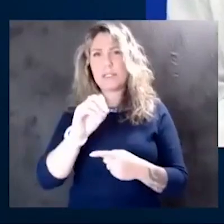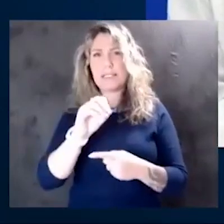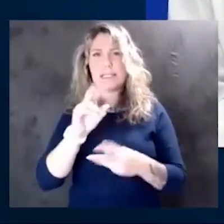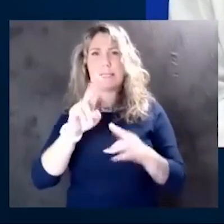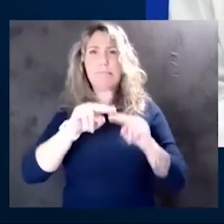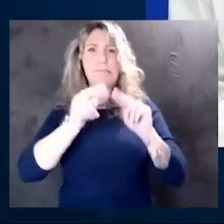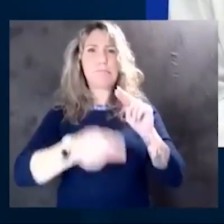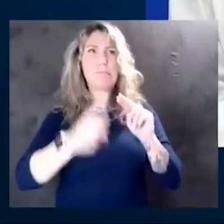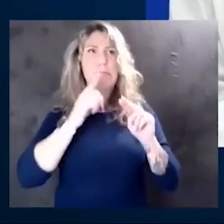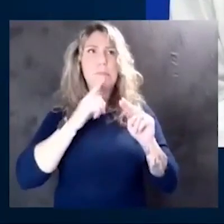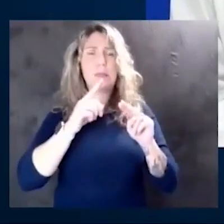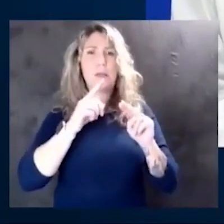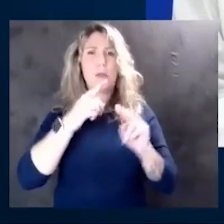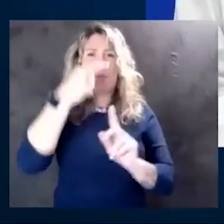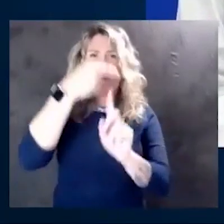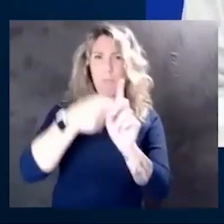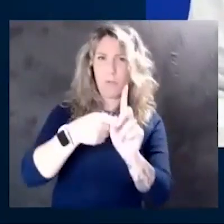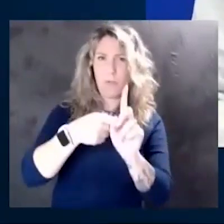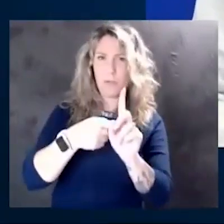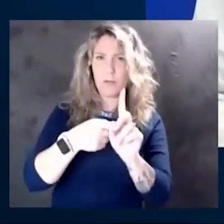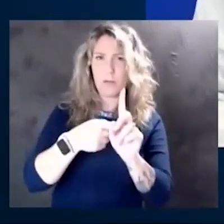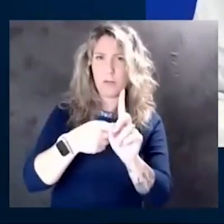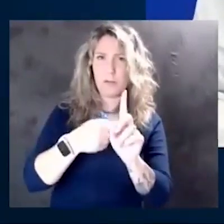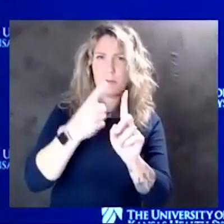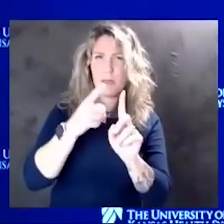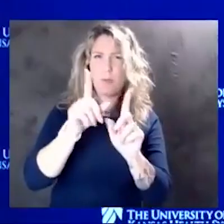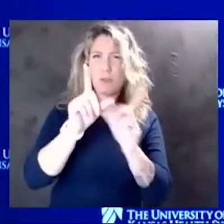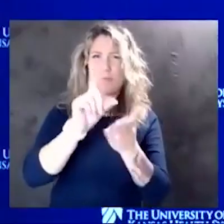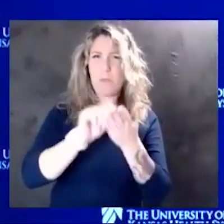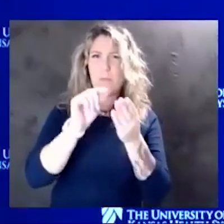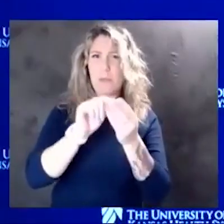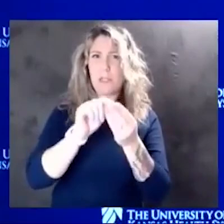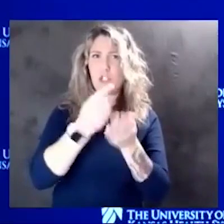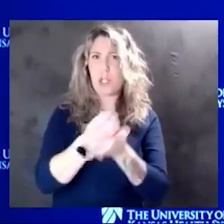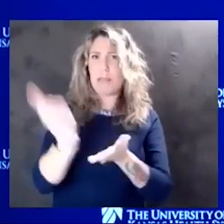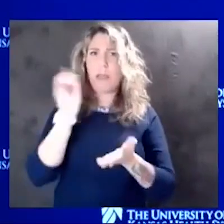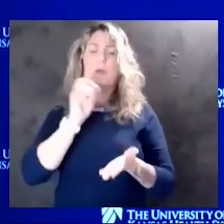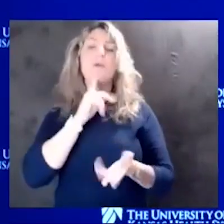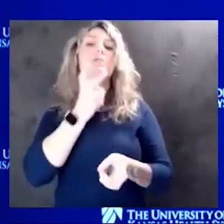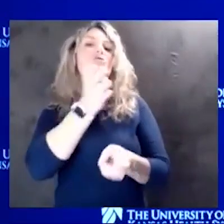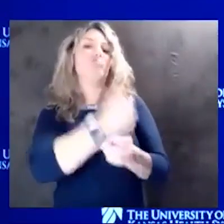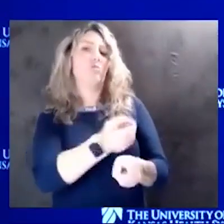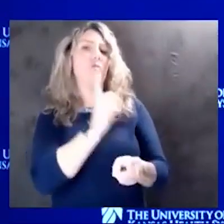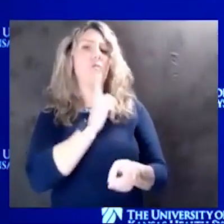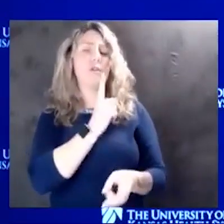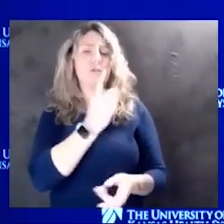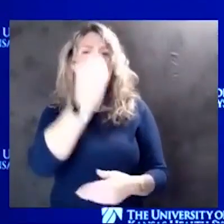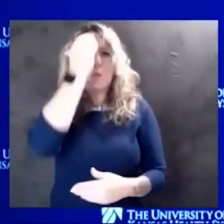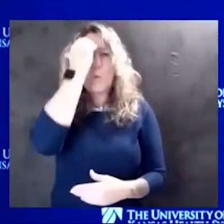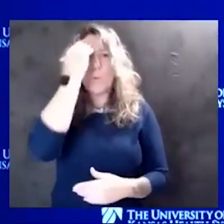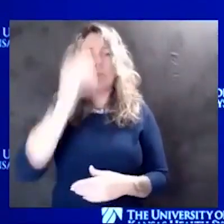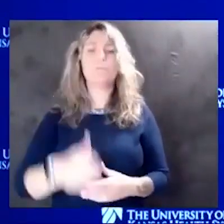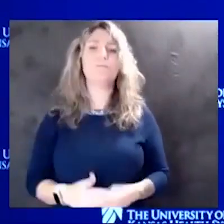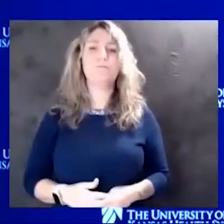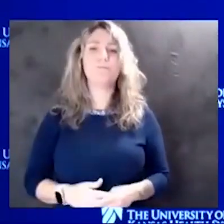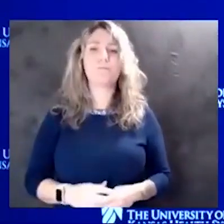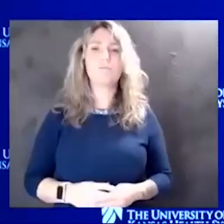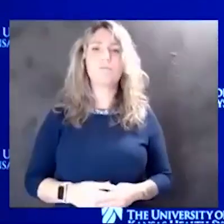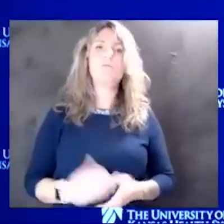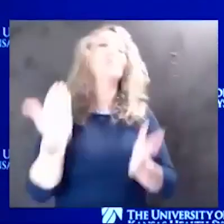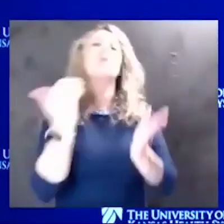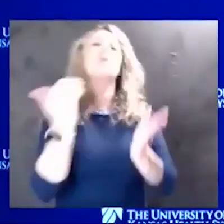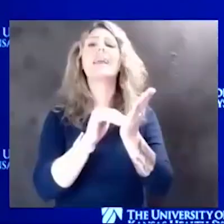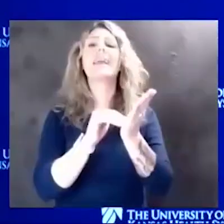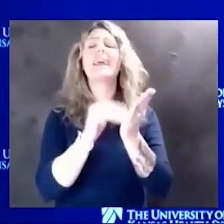Did you see that last week? They put that out last week. Yeah, and it is hard to tell, just like you said. Again, we're still calling it breakthrough. I don't